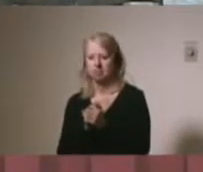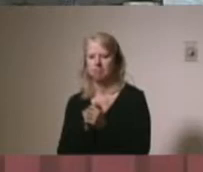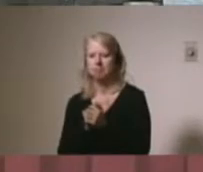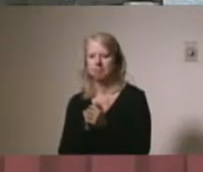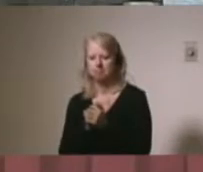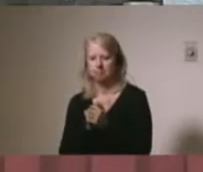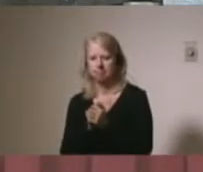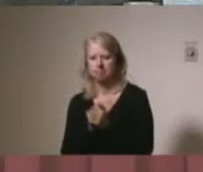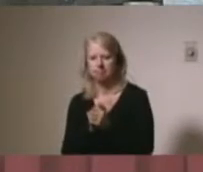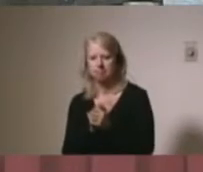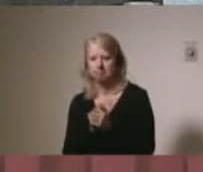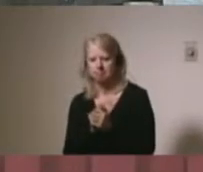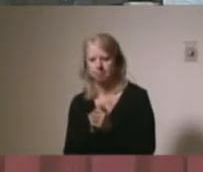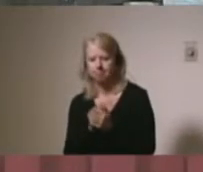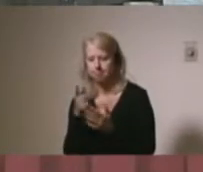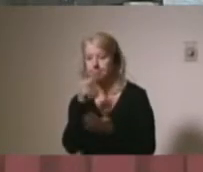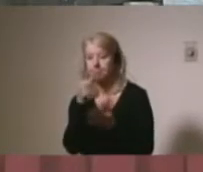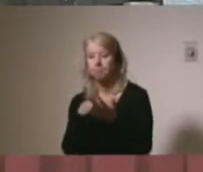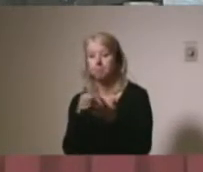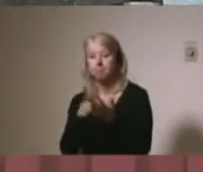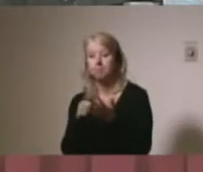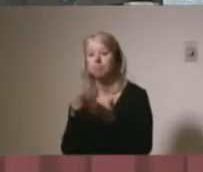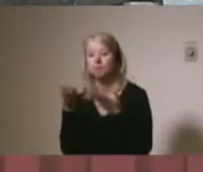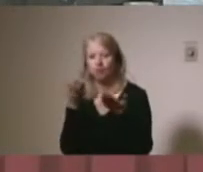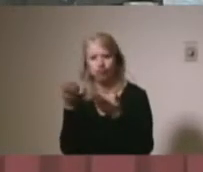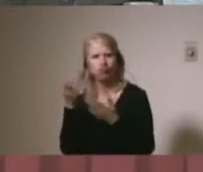the postal service is very economical